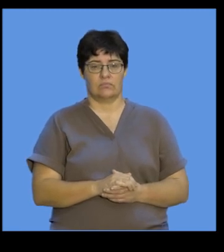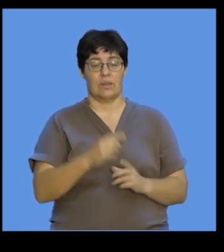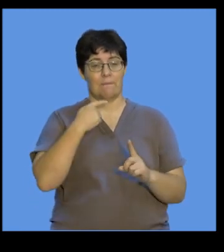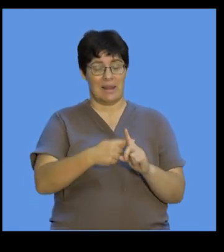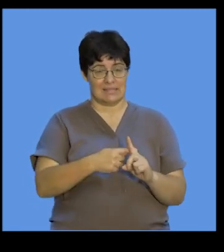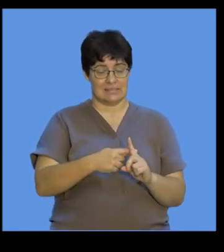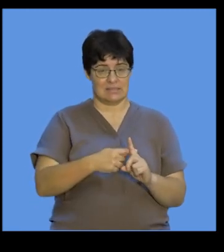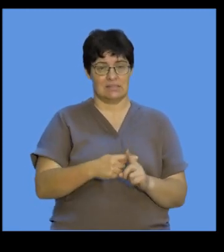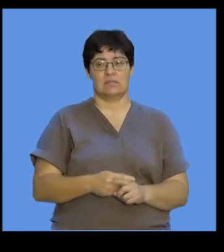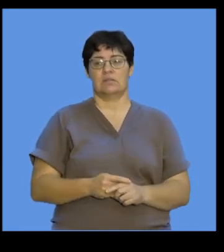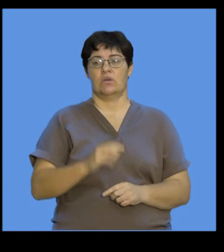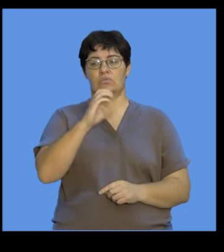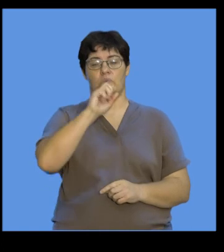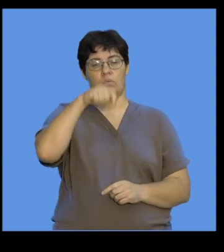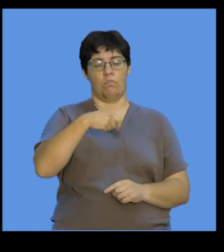plus 0.2,